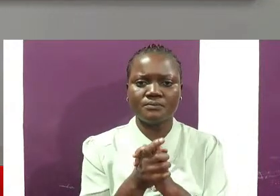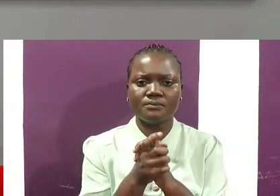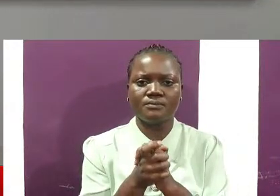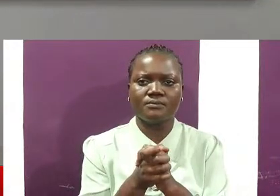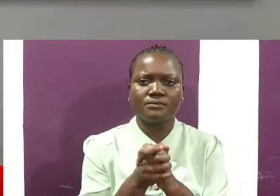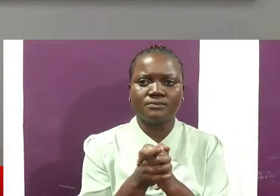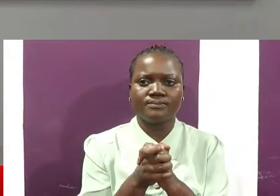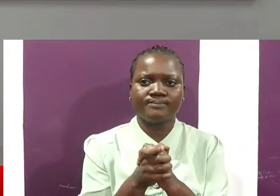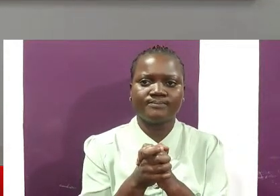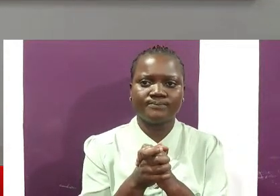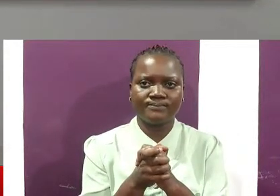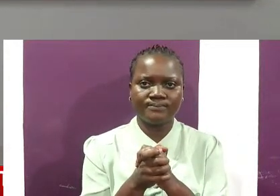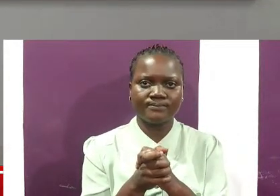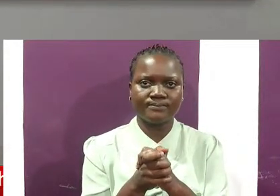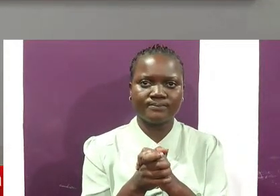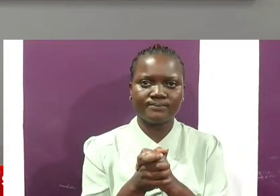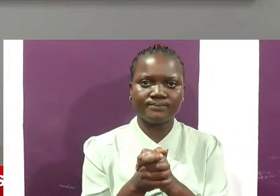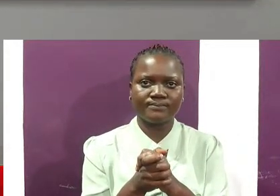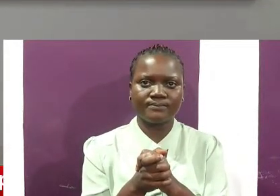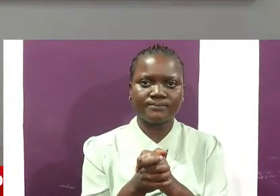the way the Lord intended.